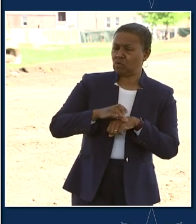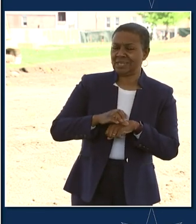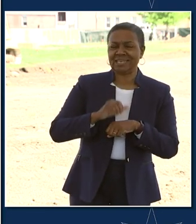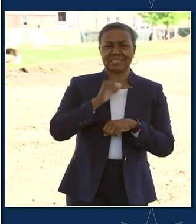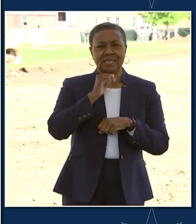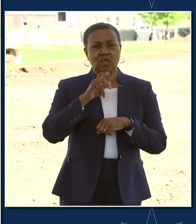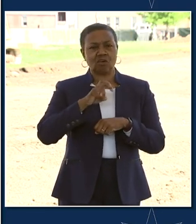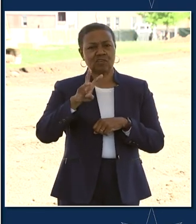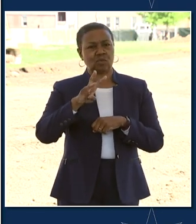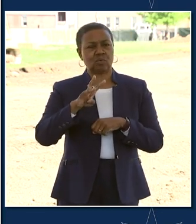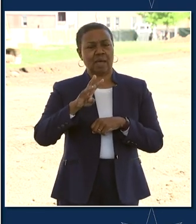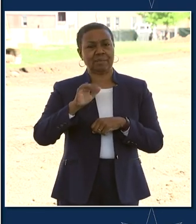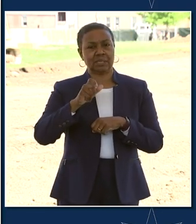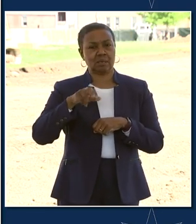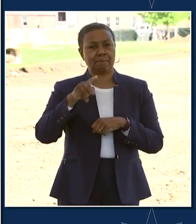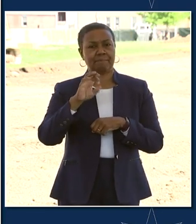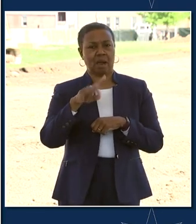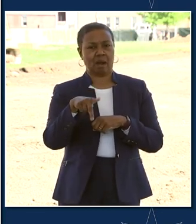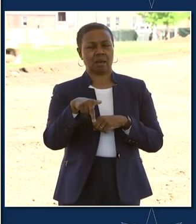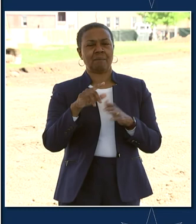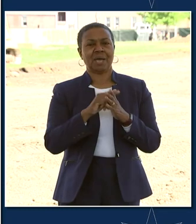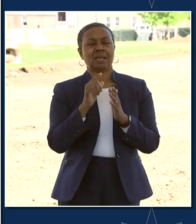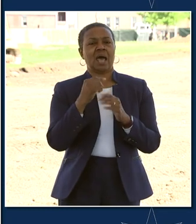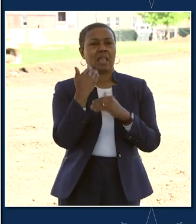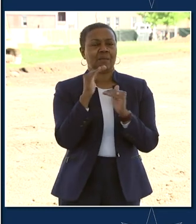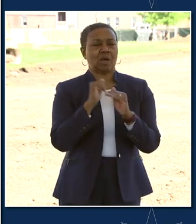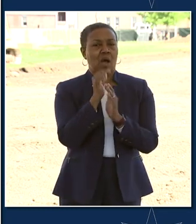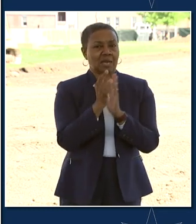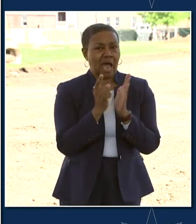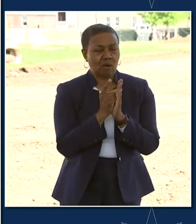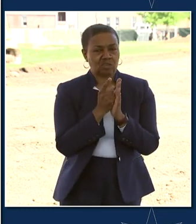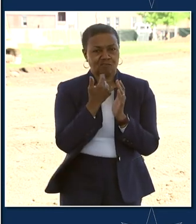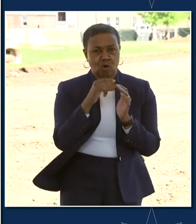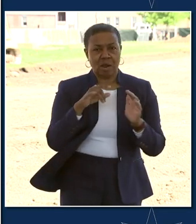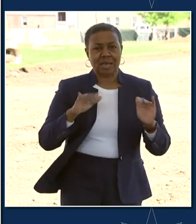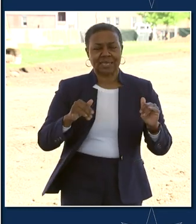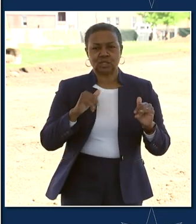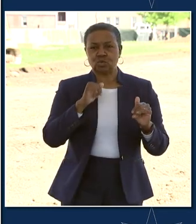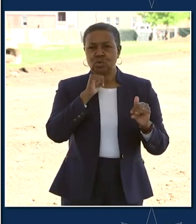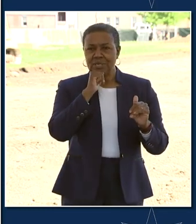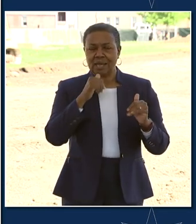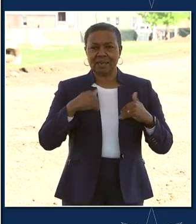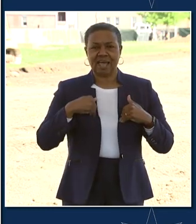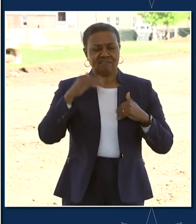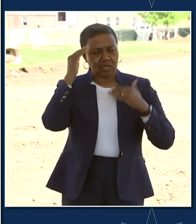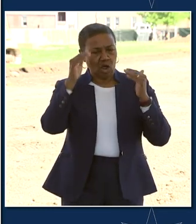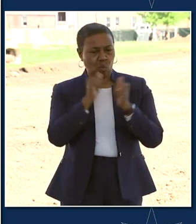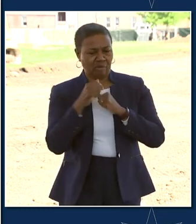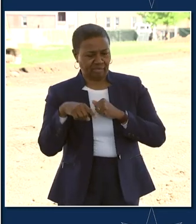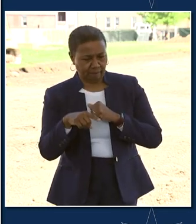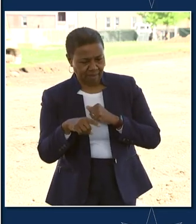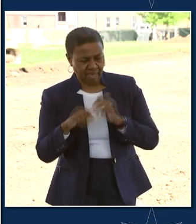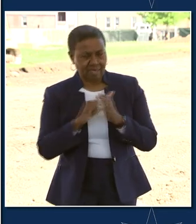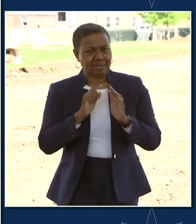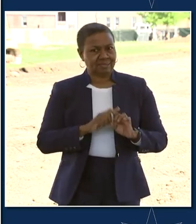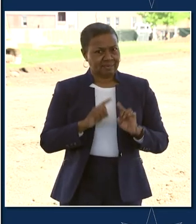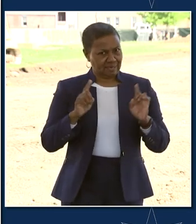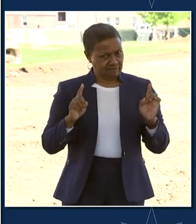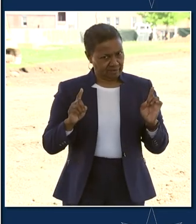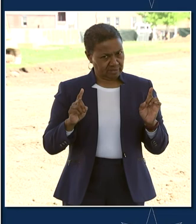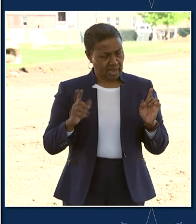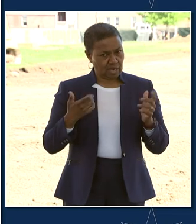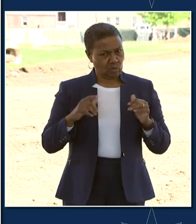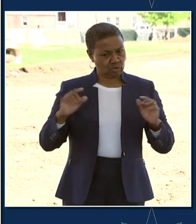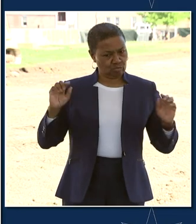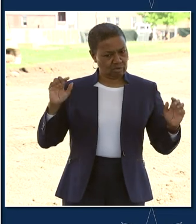curfew at Millennium Park. It's a restriction on hours for unaccompanied juveniles, and that's an important distinction. I don't want to conflate the